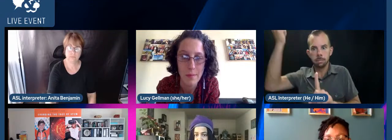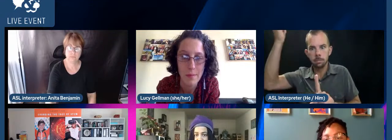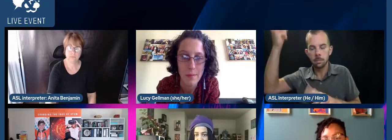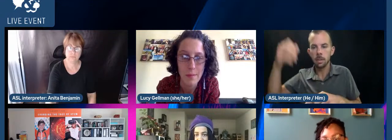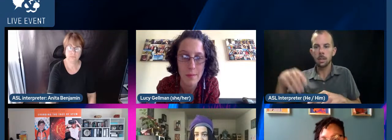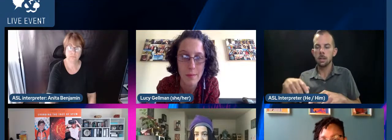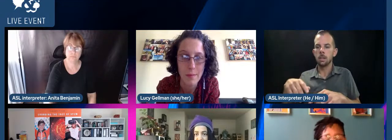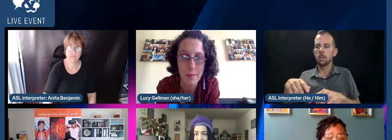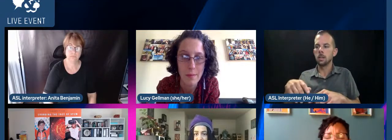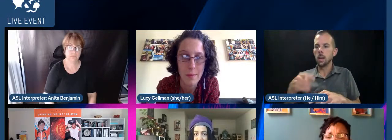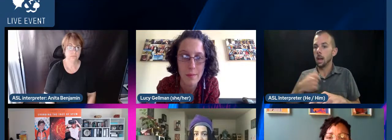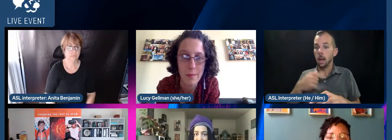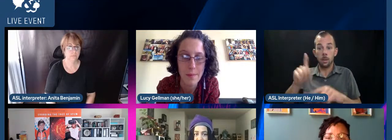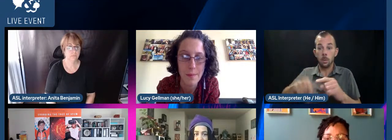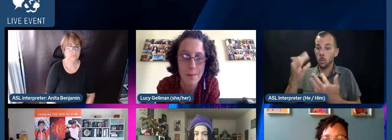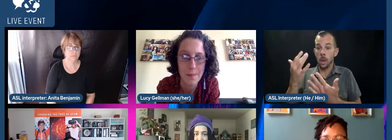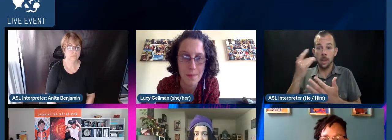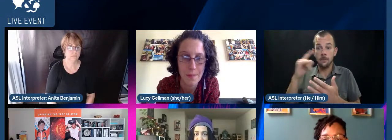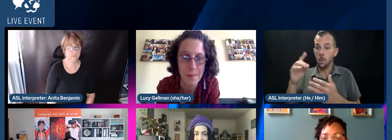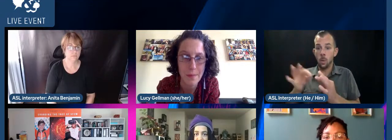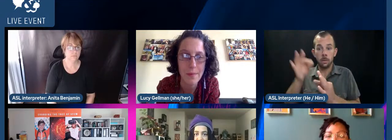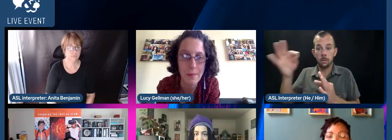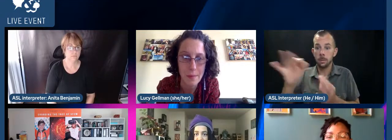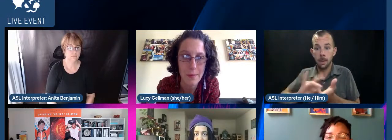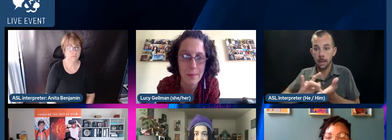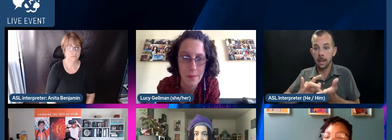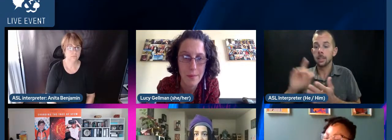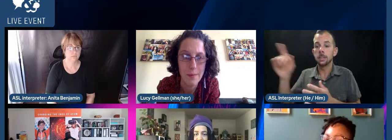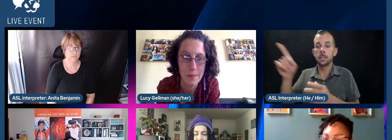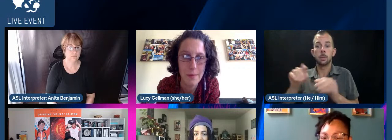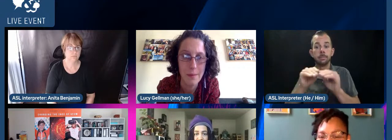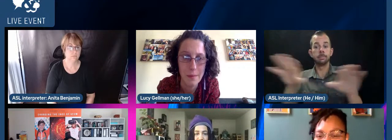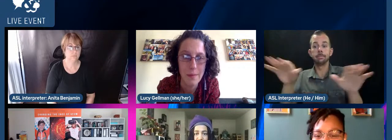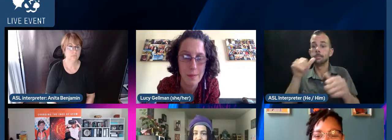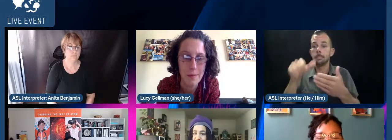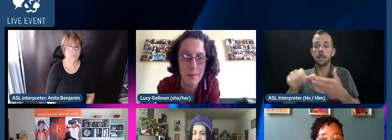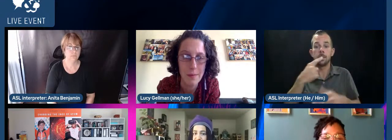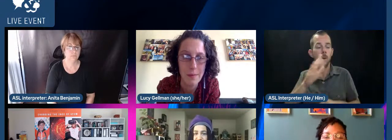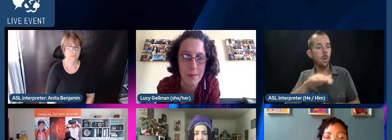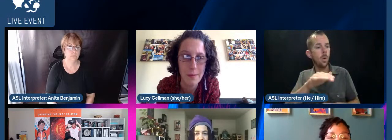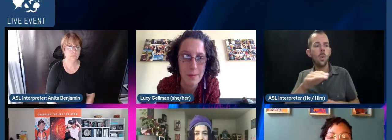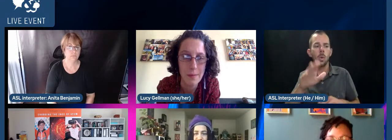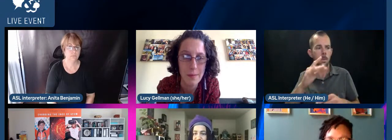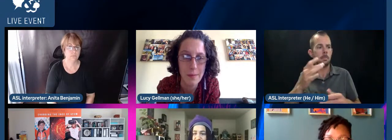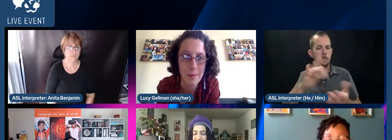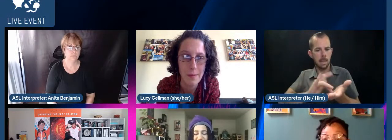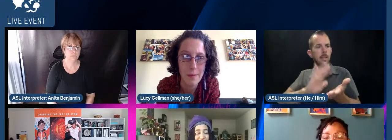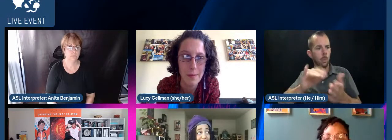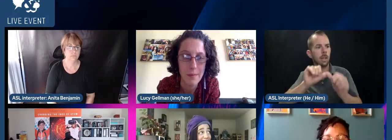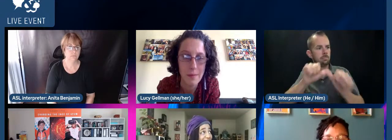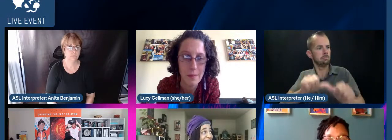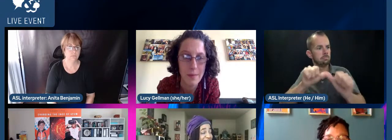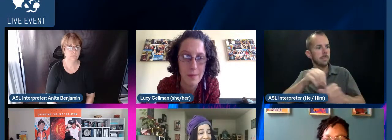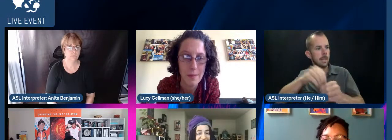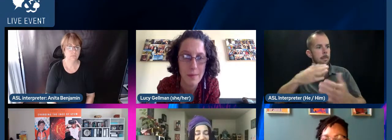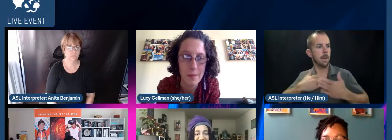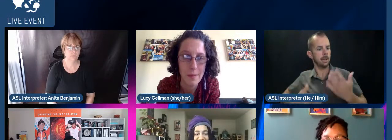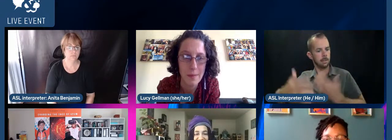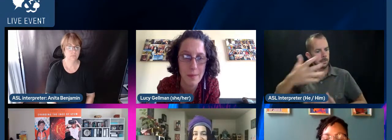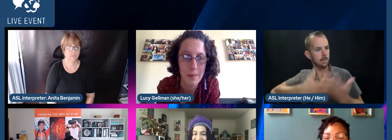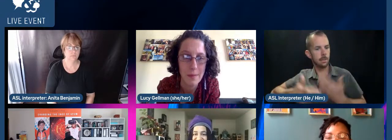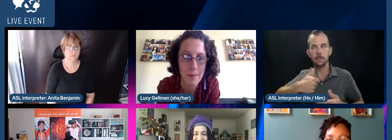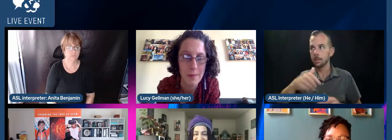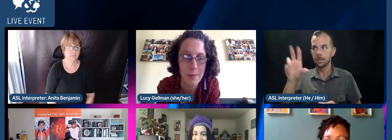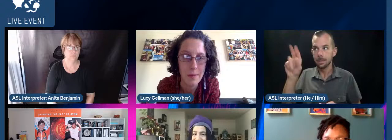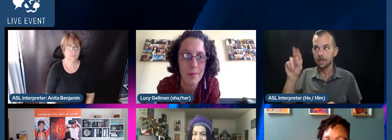stays in your body for 40 days. What does that have to do with me? Okay, I've been on hydroxychloroquine for 10 years. You can't just suddenly dislocate me from my medication,